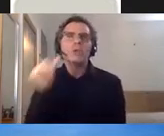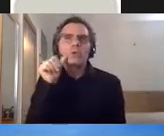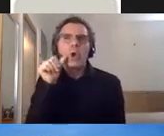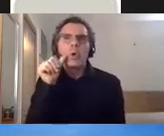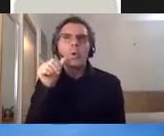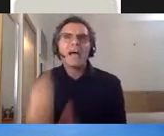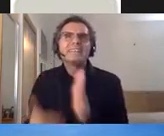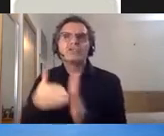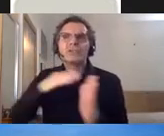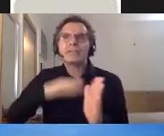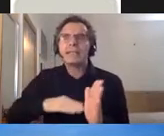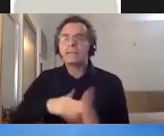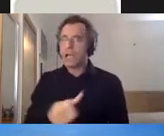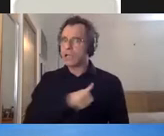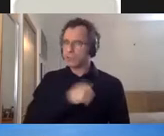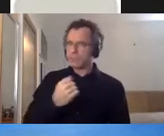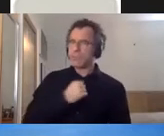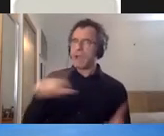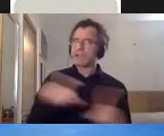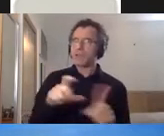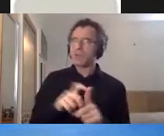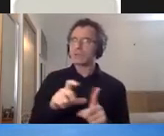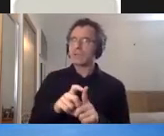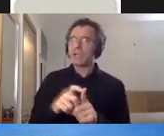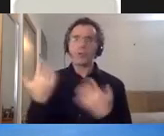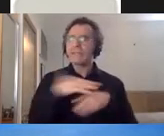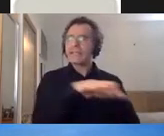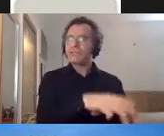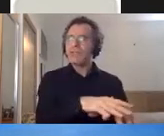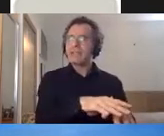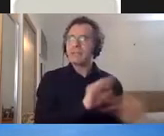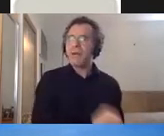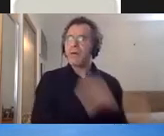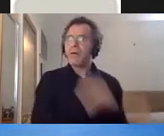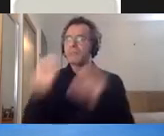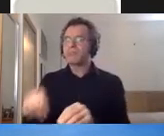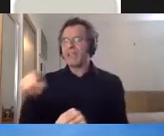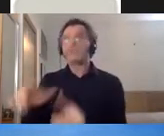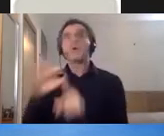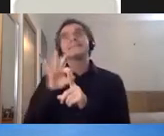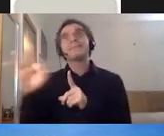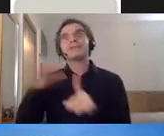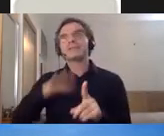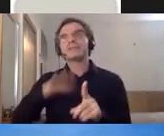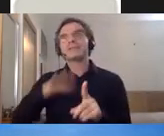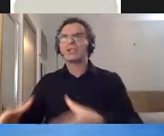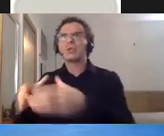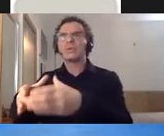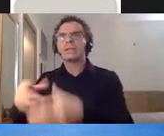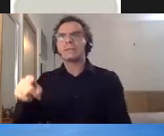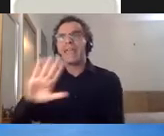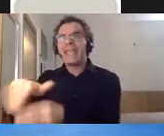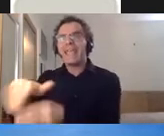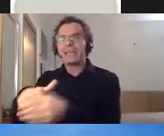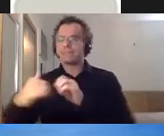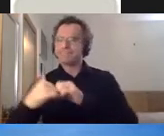just assumed that my daughter would have to be not integrated into the mainstream class, but would have to be in a unit in the school.